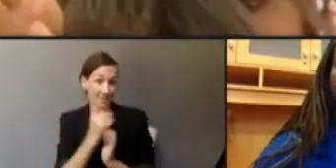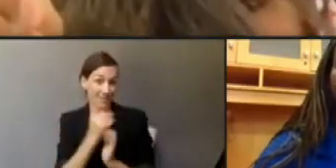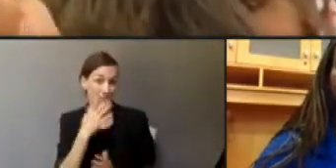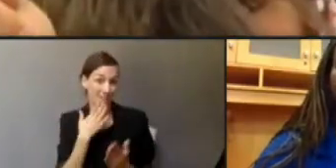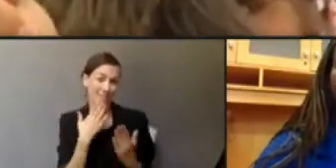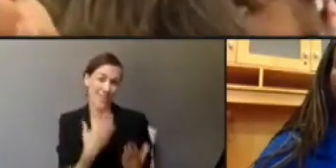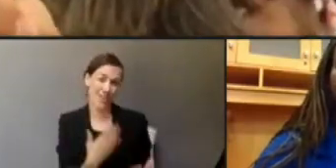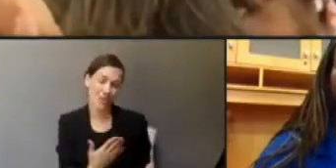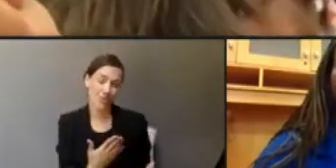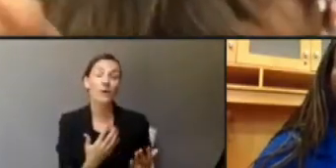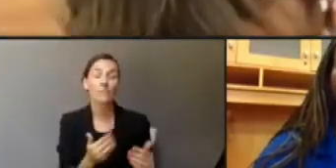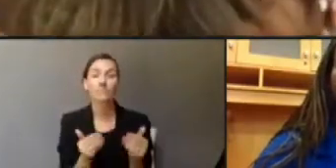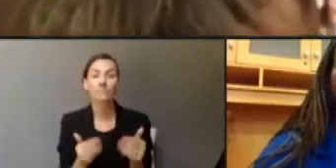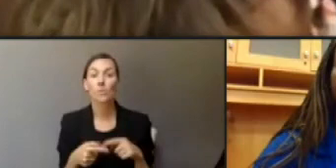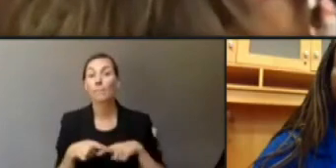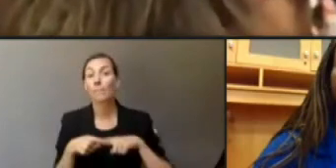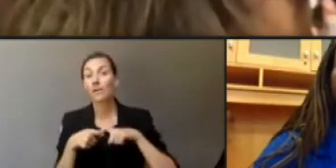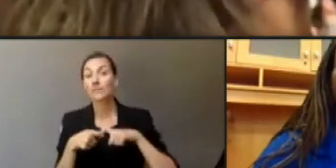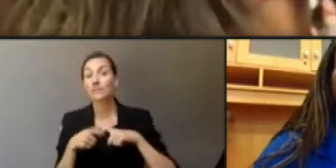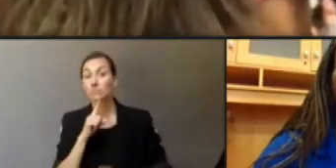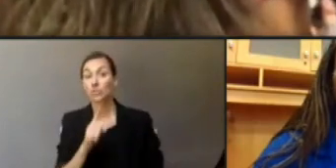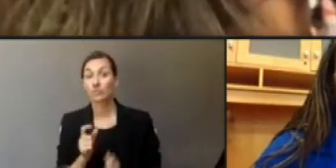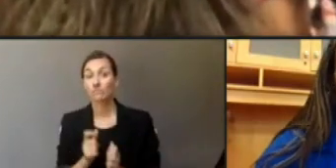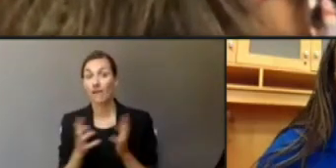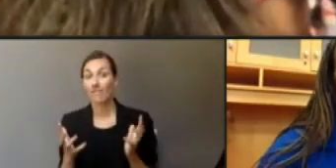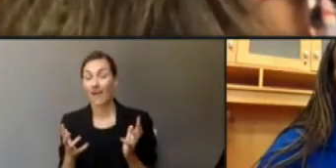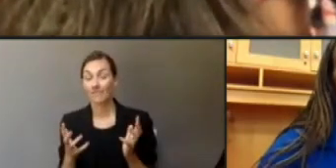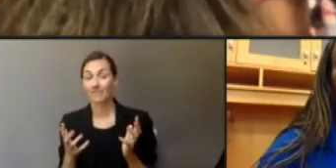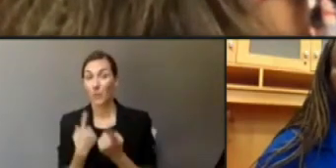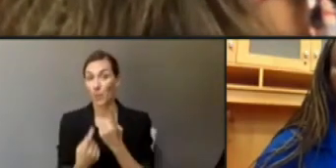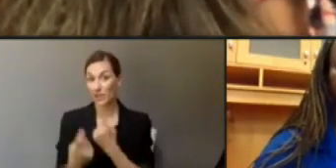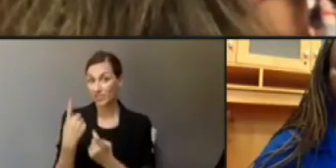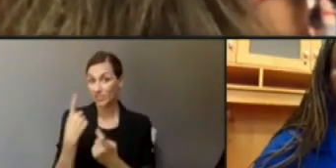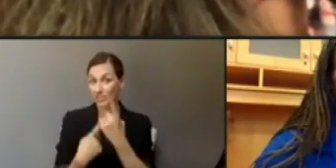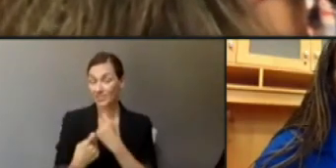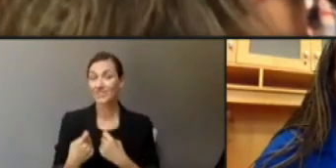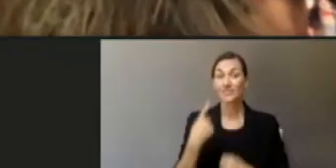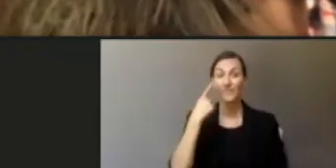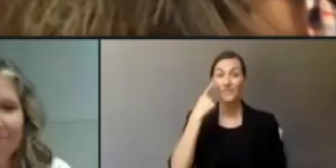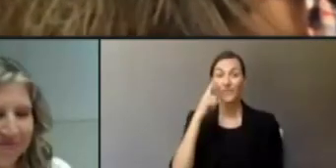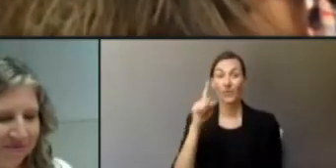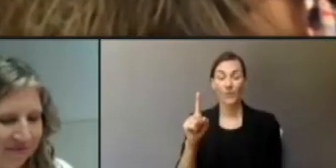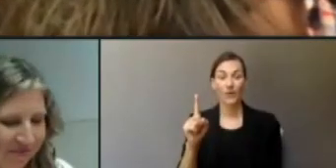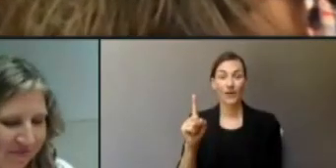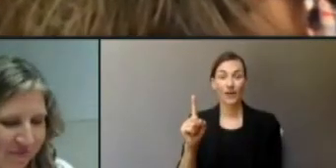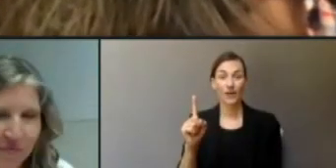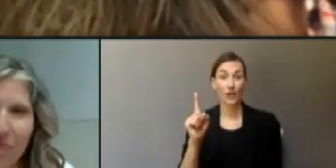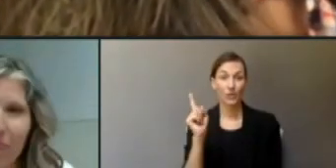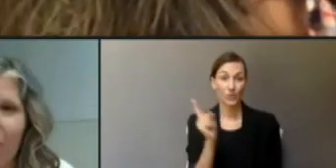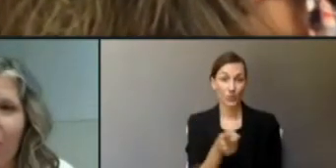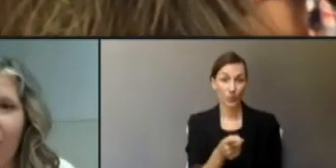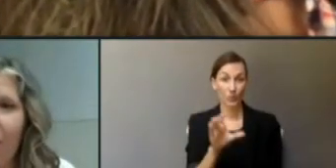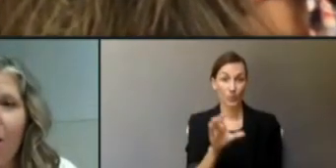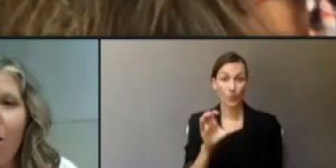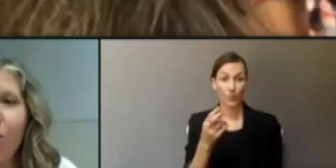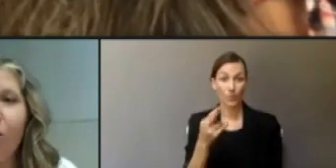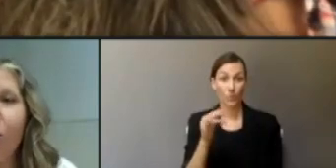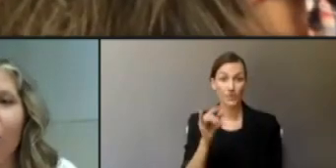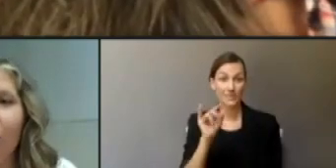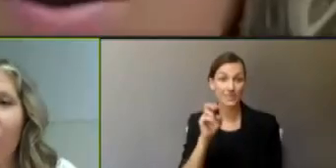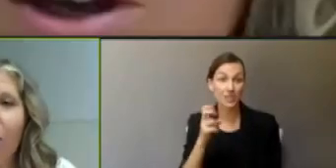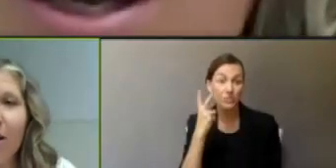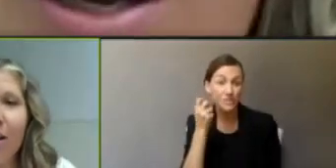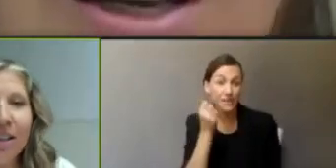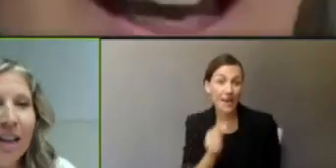go ahead and pause, because I'm sure there is lots of questions for you. Christine, do you see